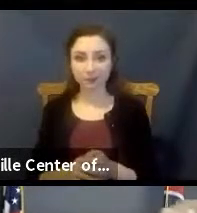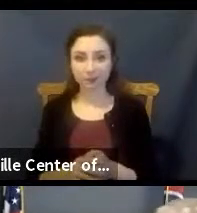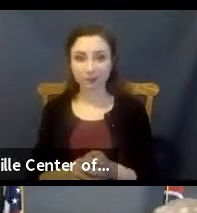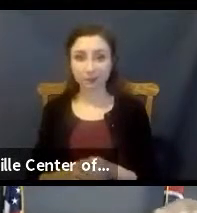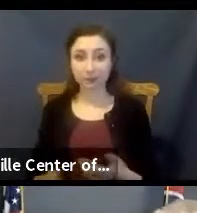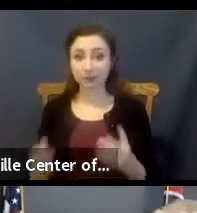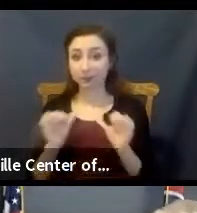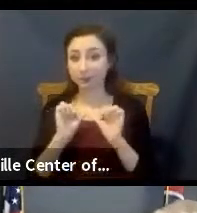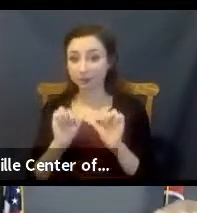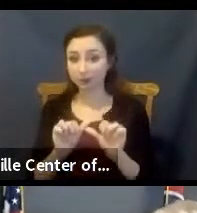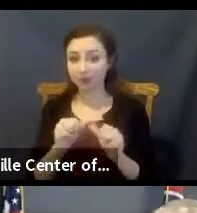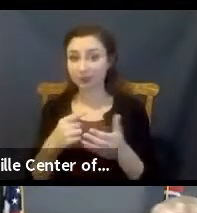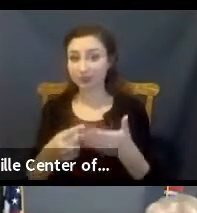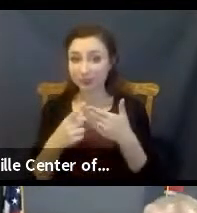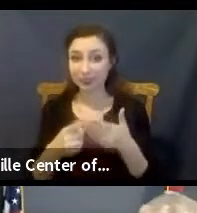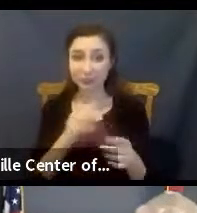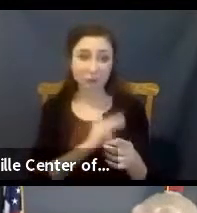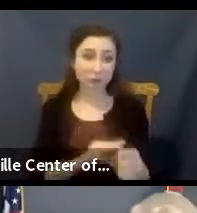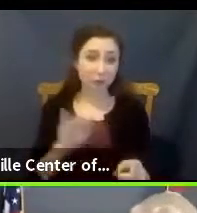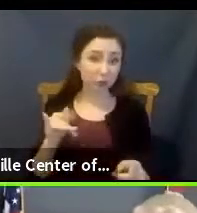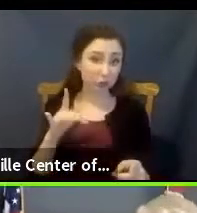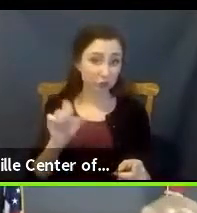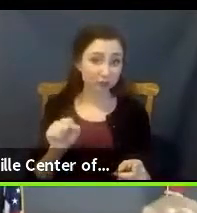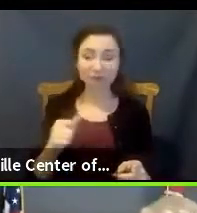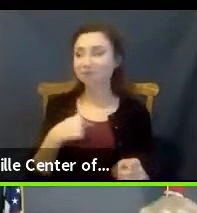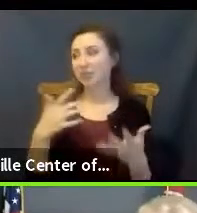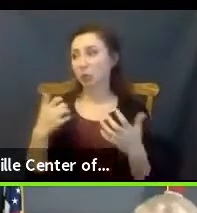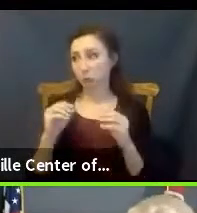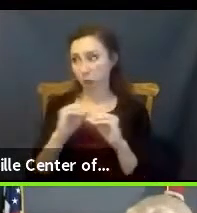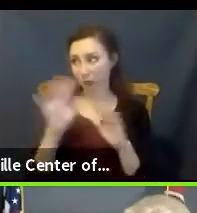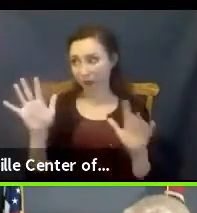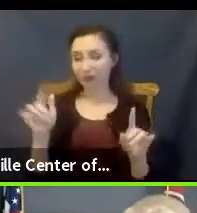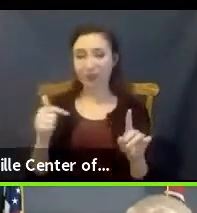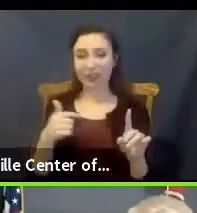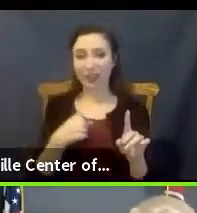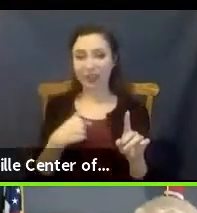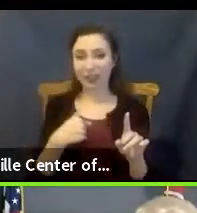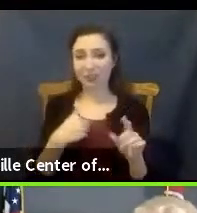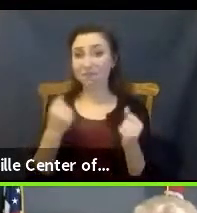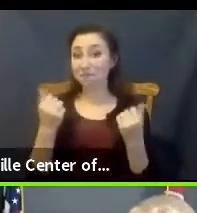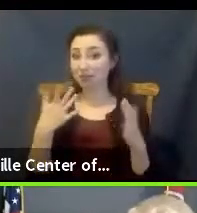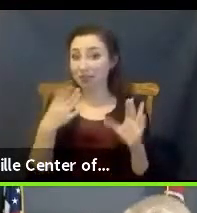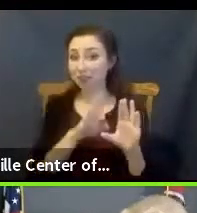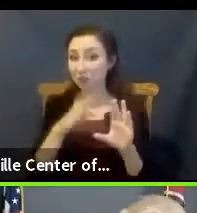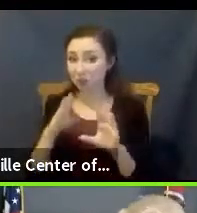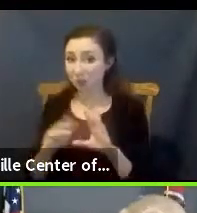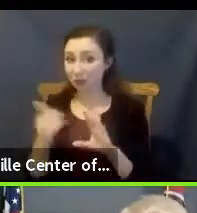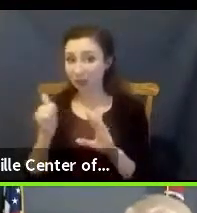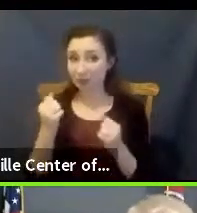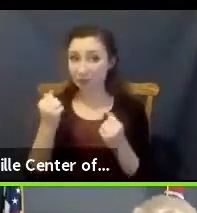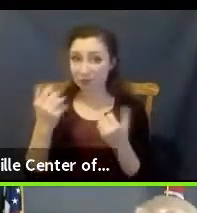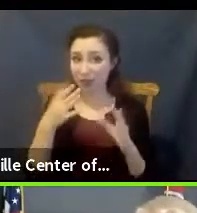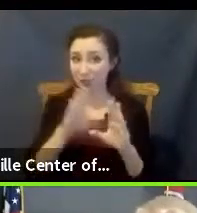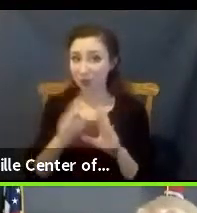Further discussion, Mayor Jacobs. Just to clarify, many do close at 10. On weekends, many close